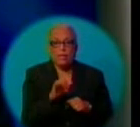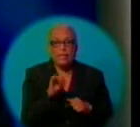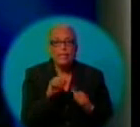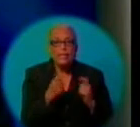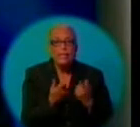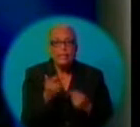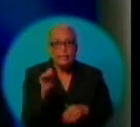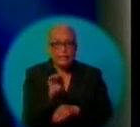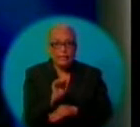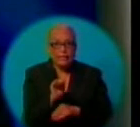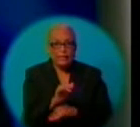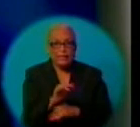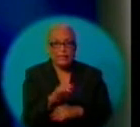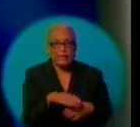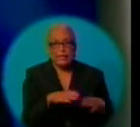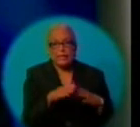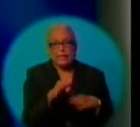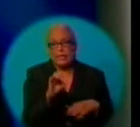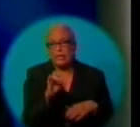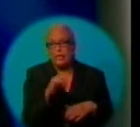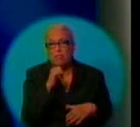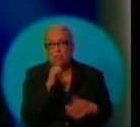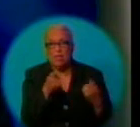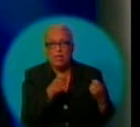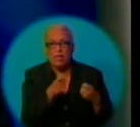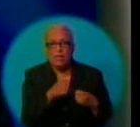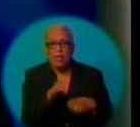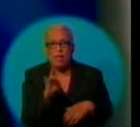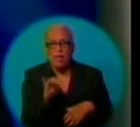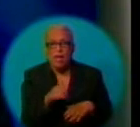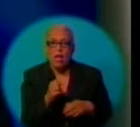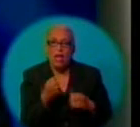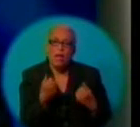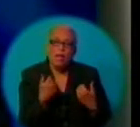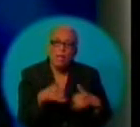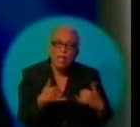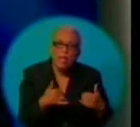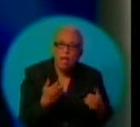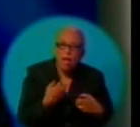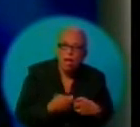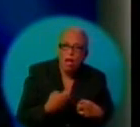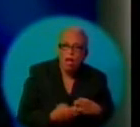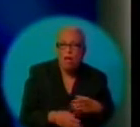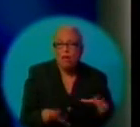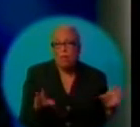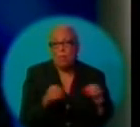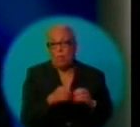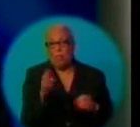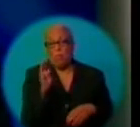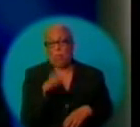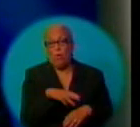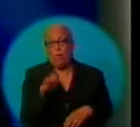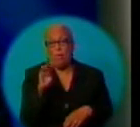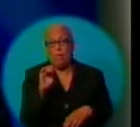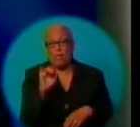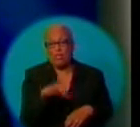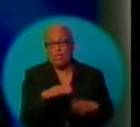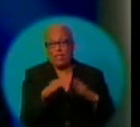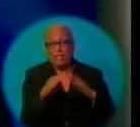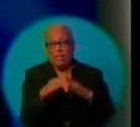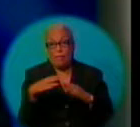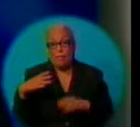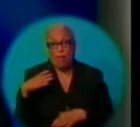evening. City just couldn't deal with Bayern's swift attacking play. And to make matters worse, Manchester City boss